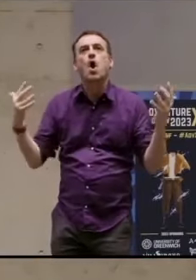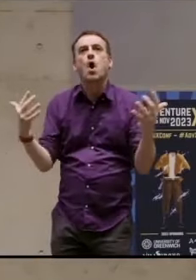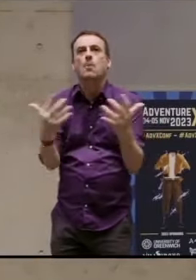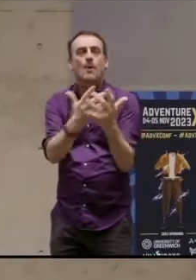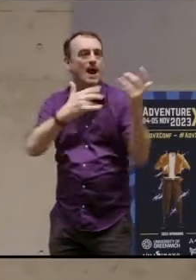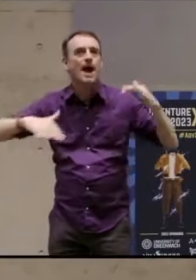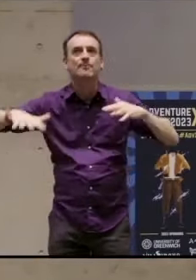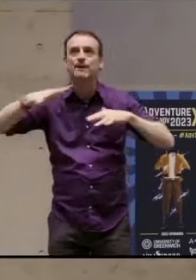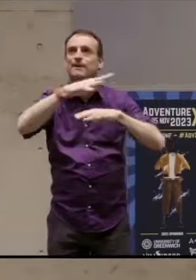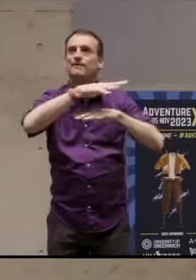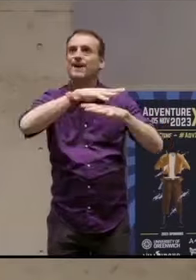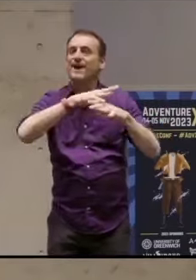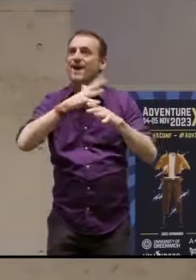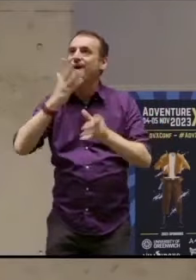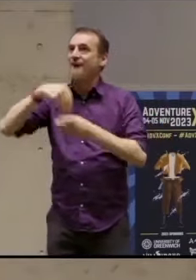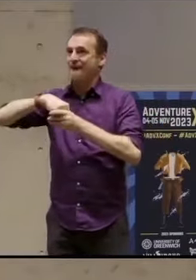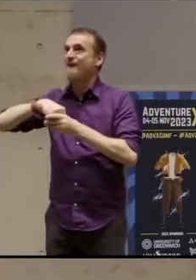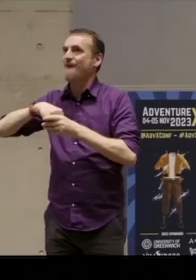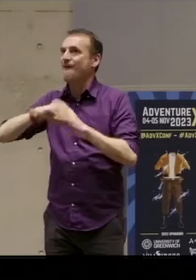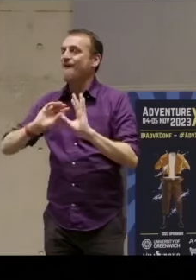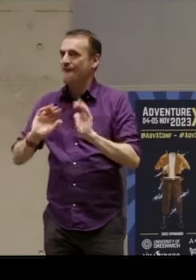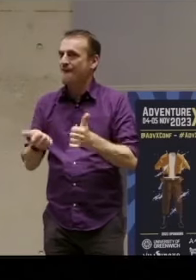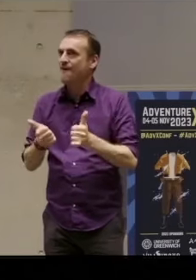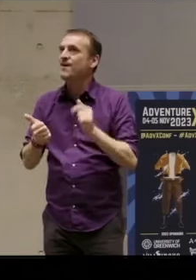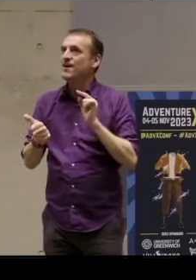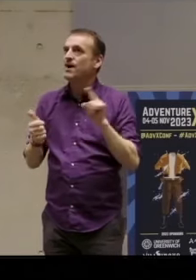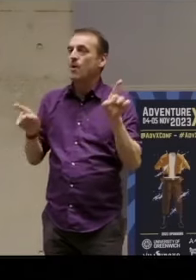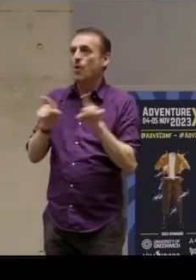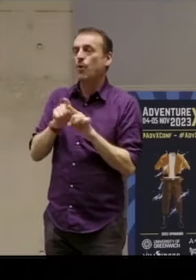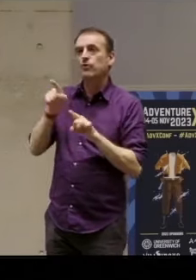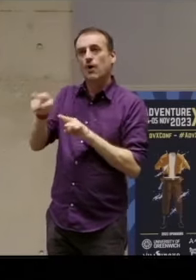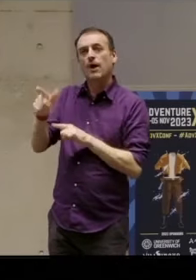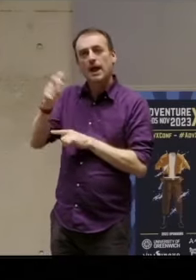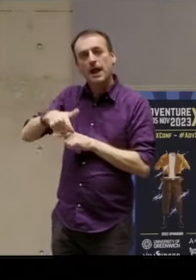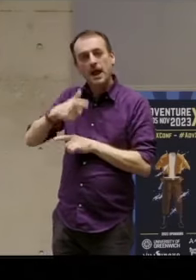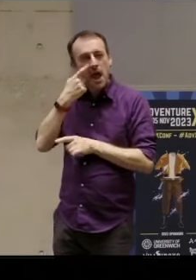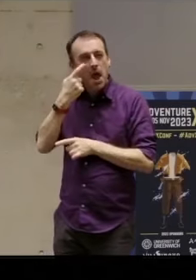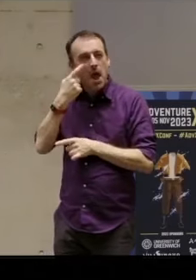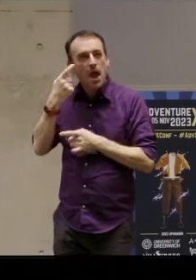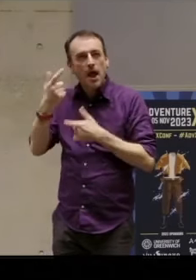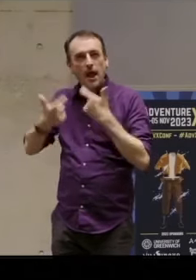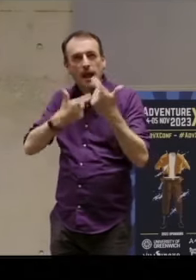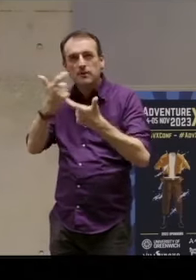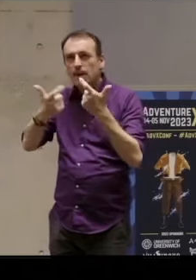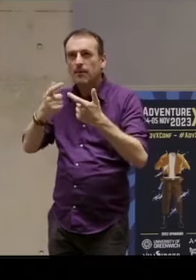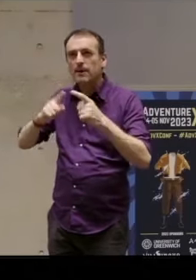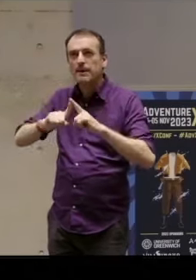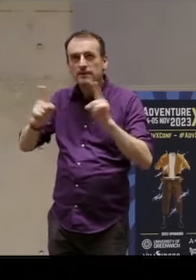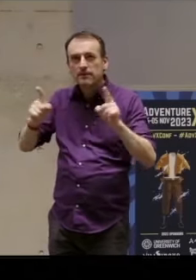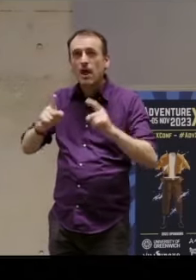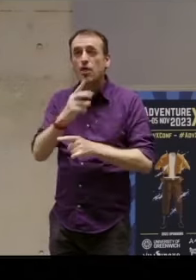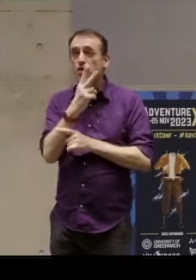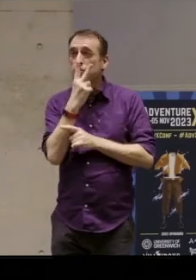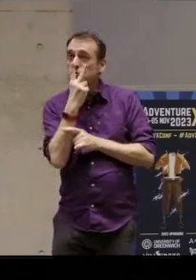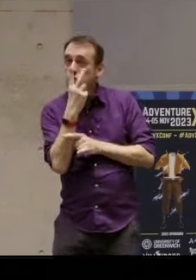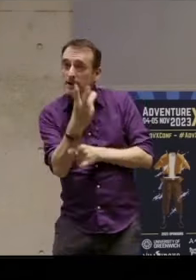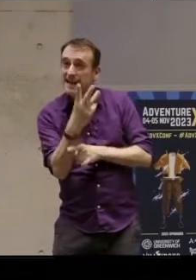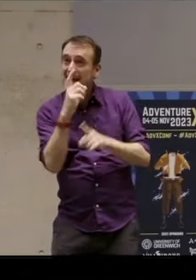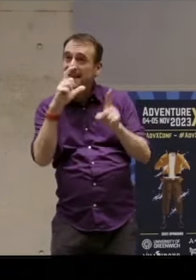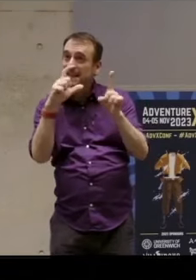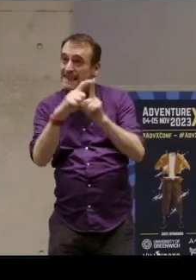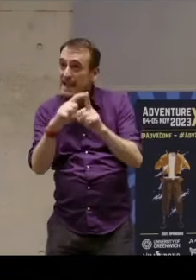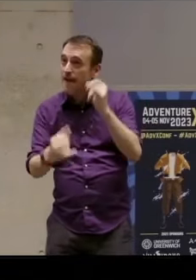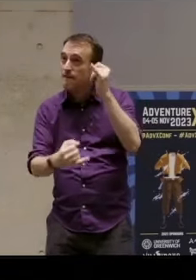scene with a Windows-compatible game, he also experiments with pre-rendered 3D environments and 3D cutscenes.